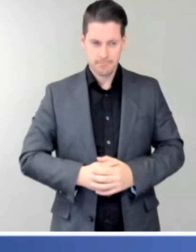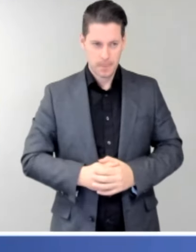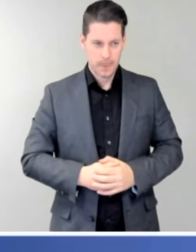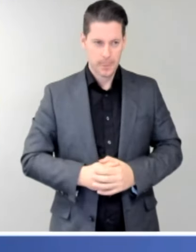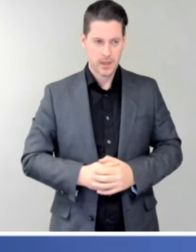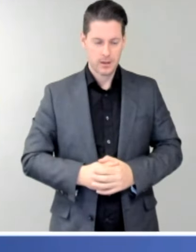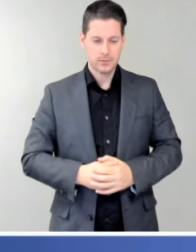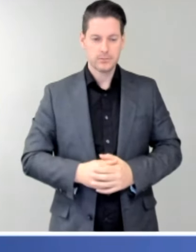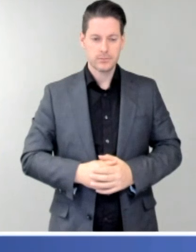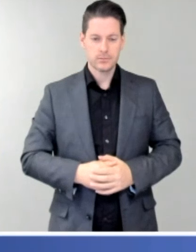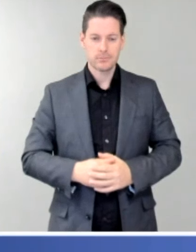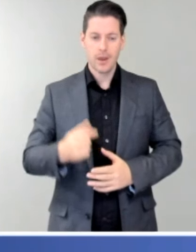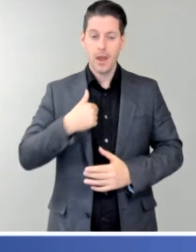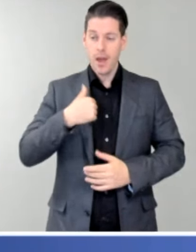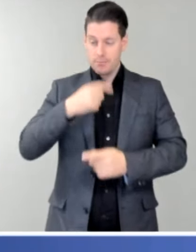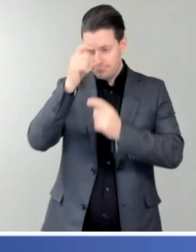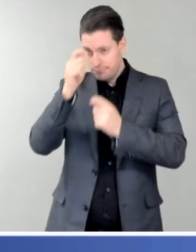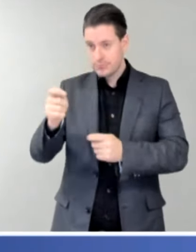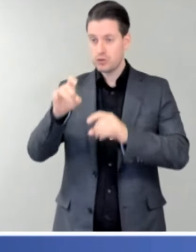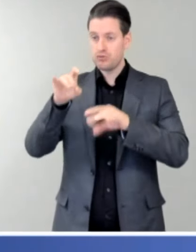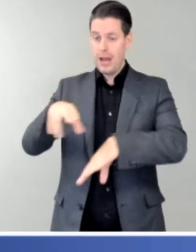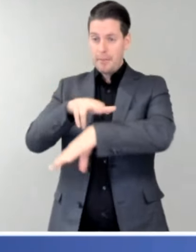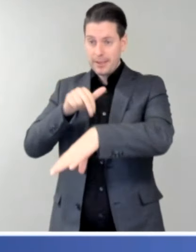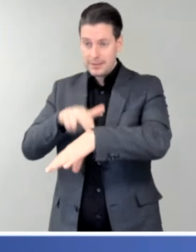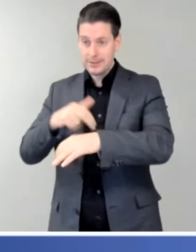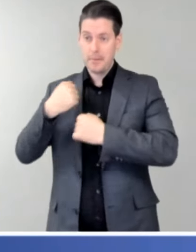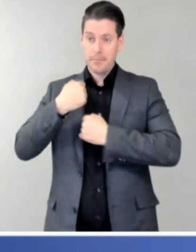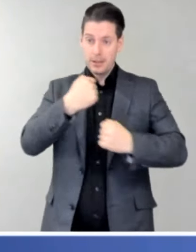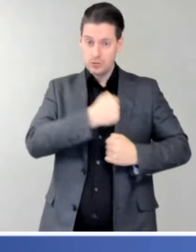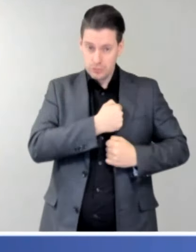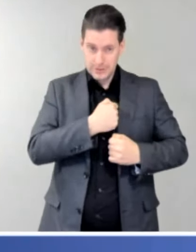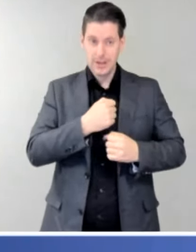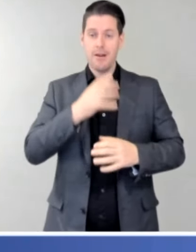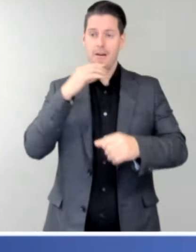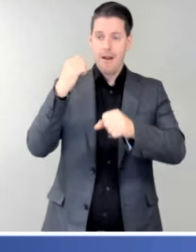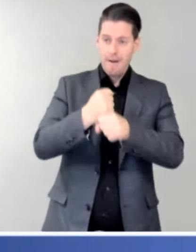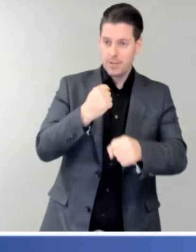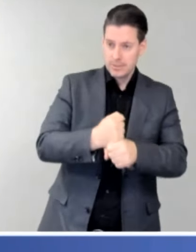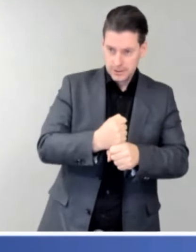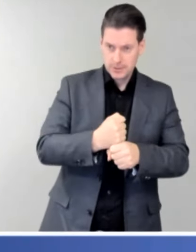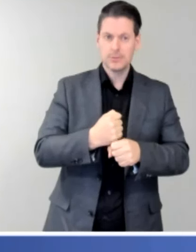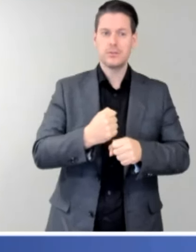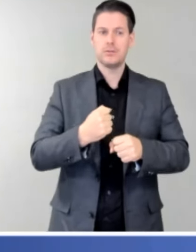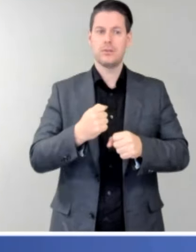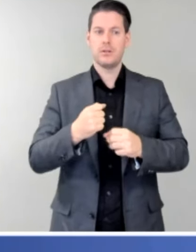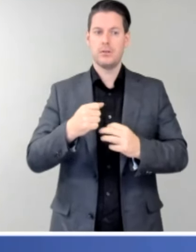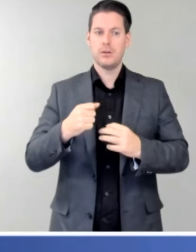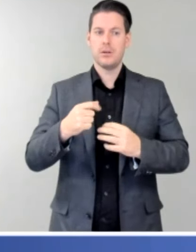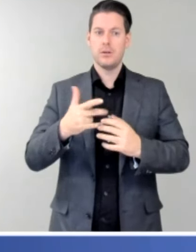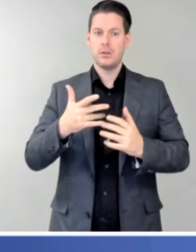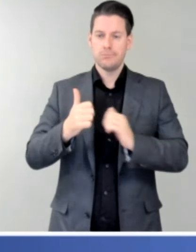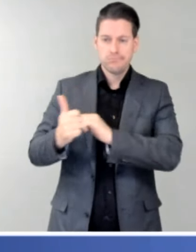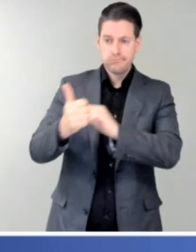the Australian police, military, diplomatic and consular personnel who worked so hard then and